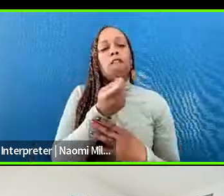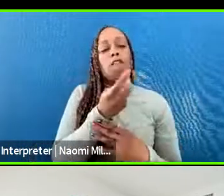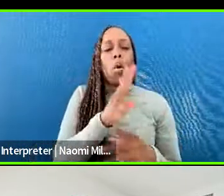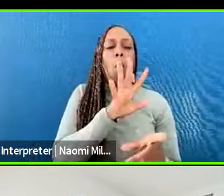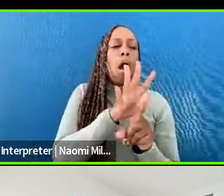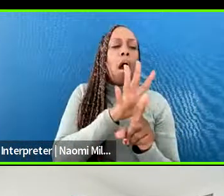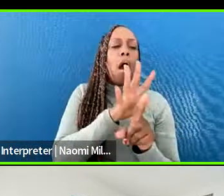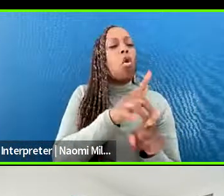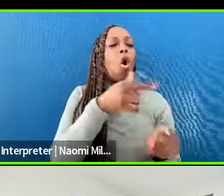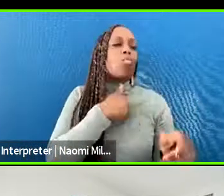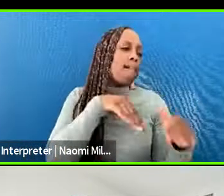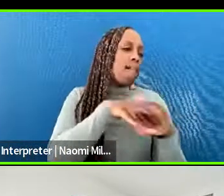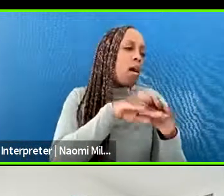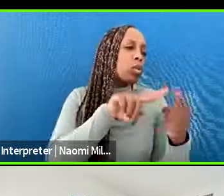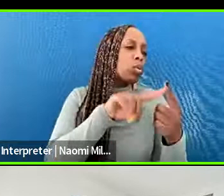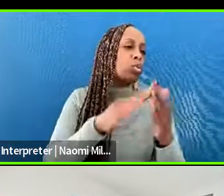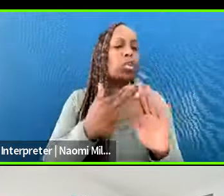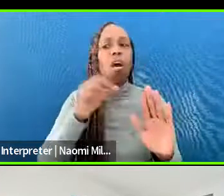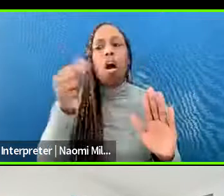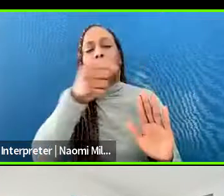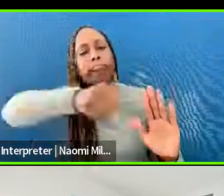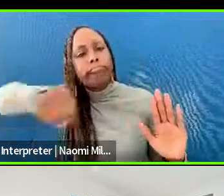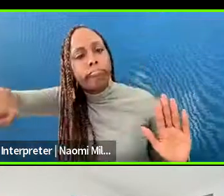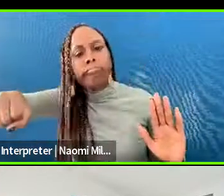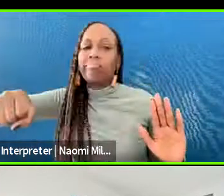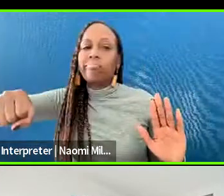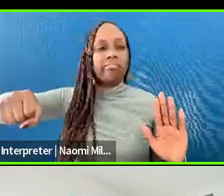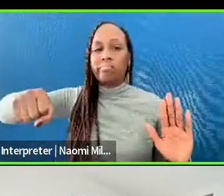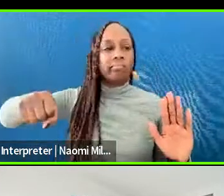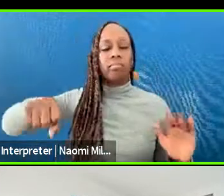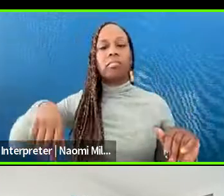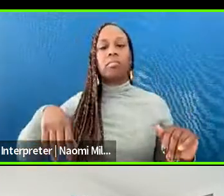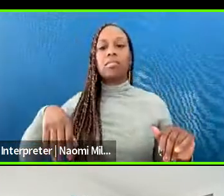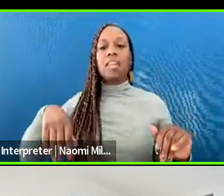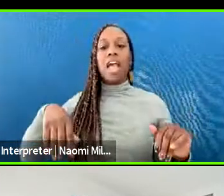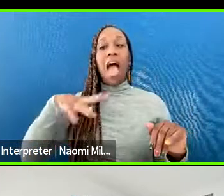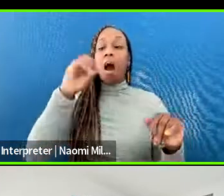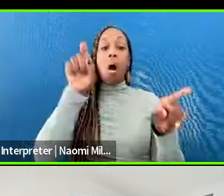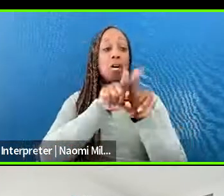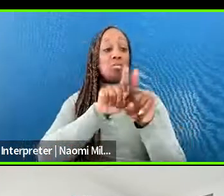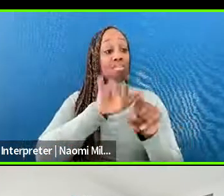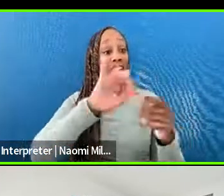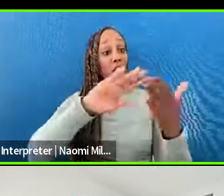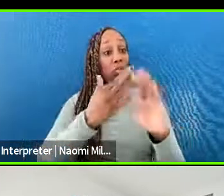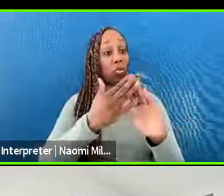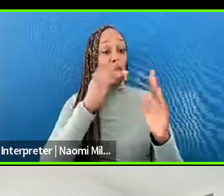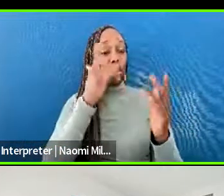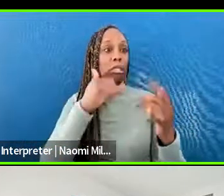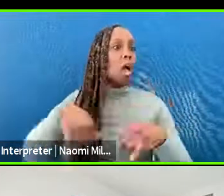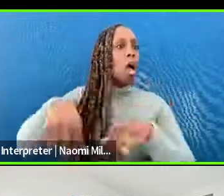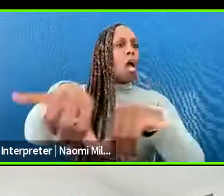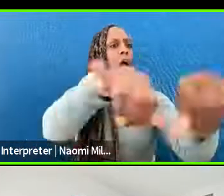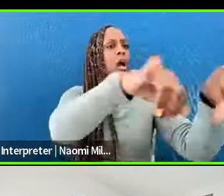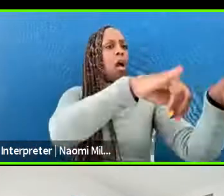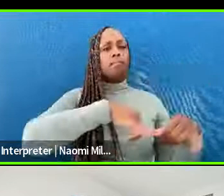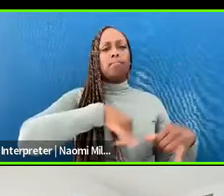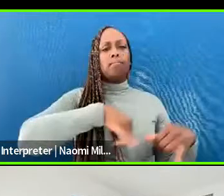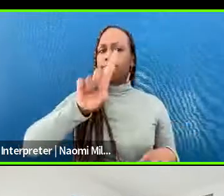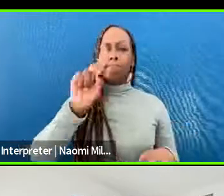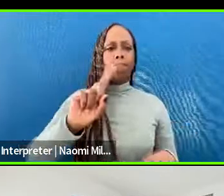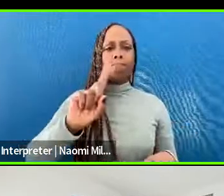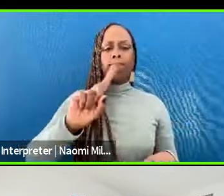to community, but that it's like, and that it's not homogenous either, that we are able to